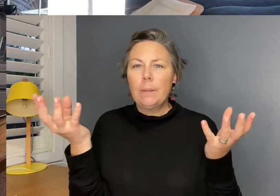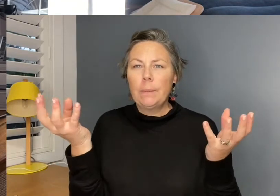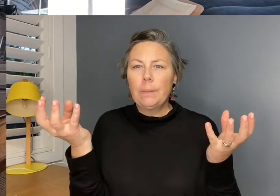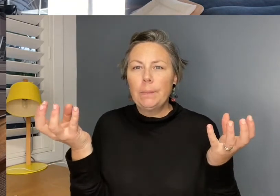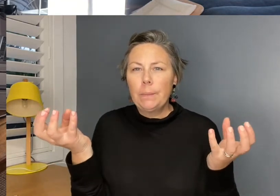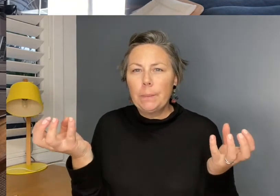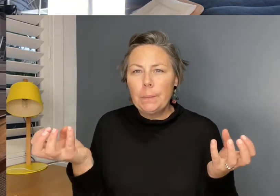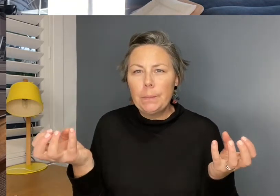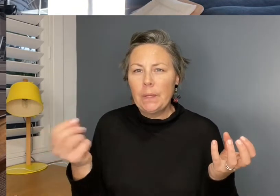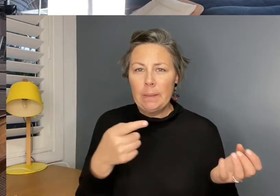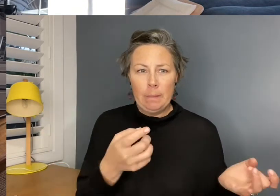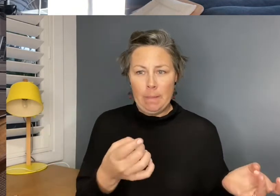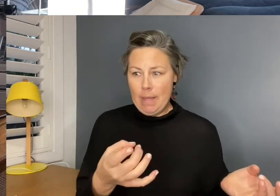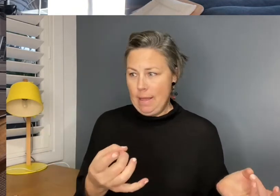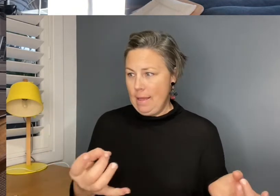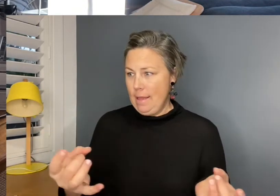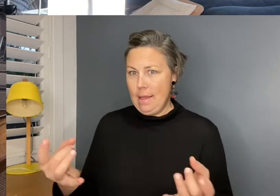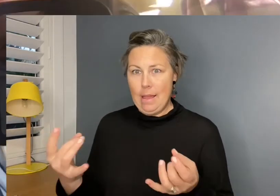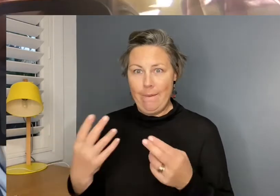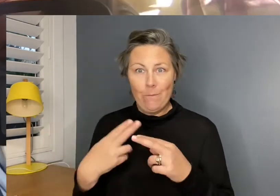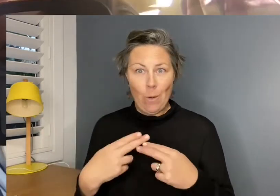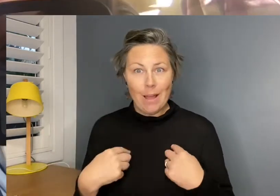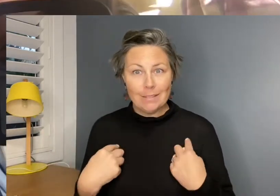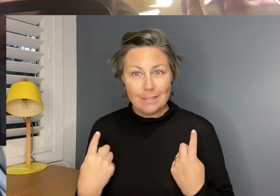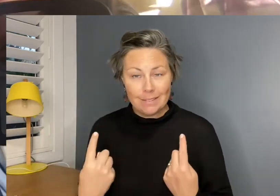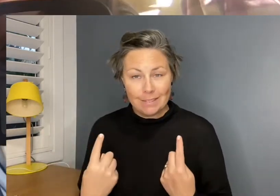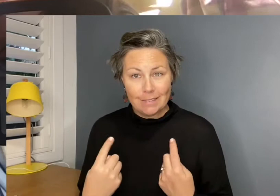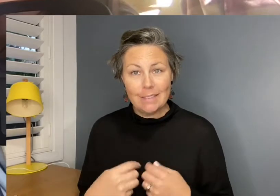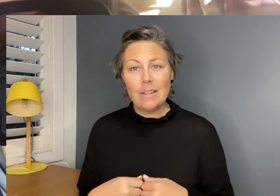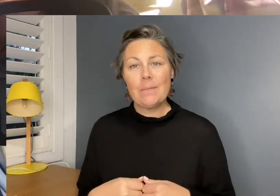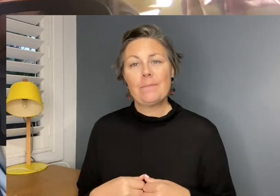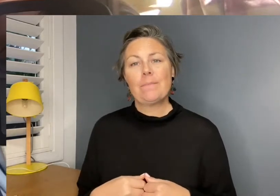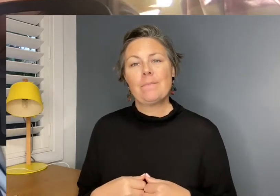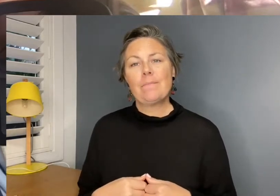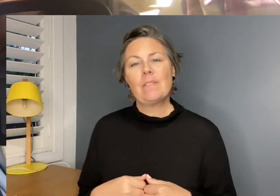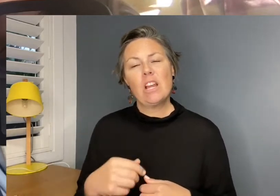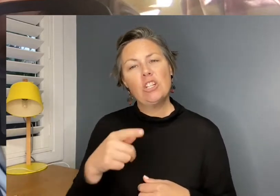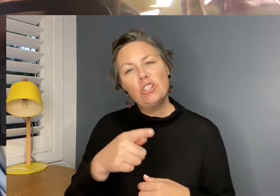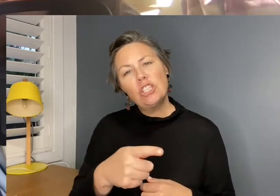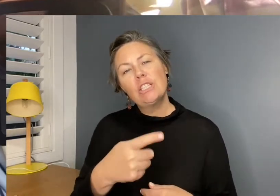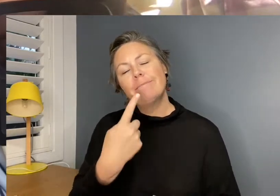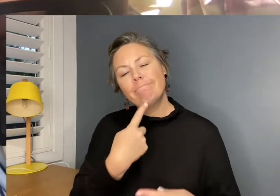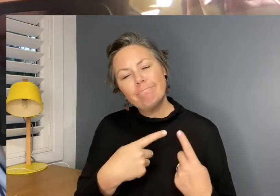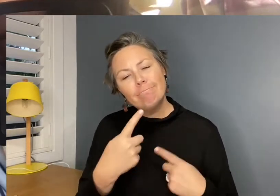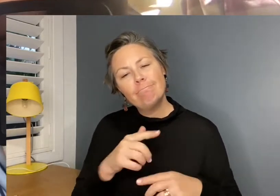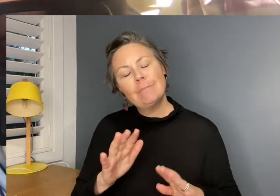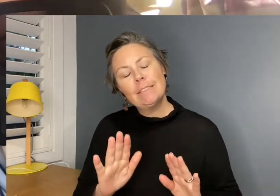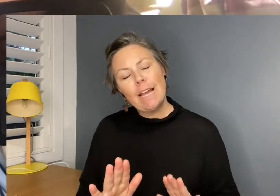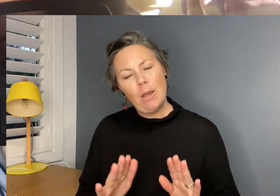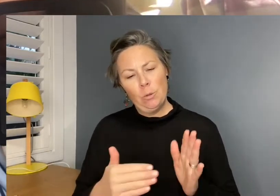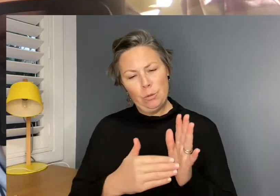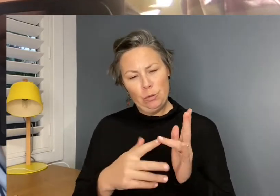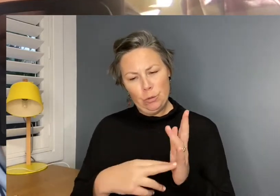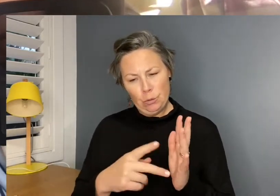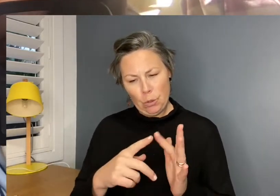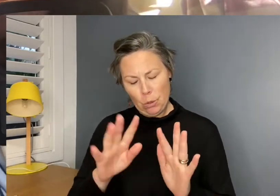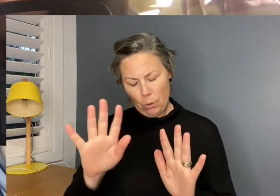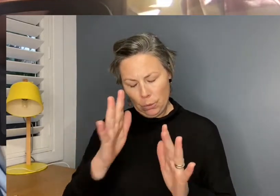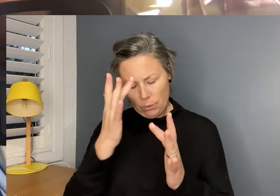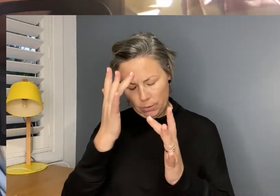She was sort of all prepared for us, and she just kept reminding me of the same things, like stay in your zone, like